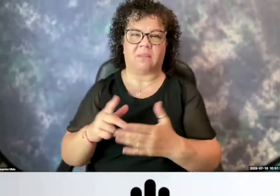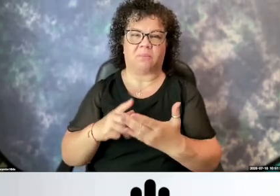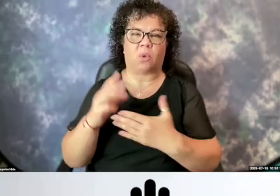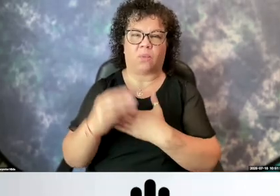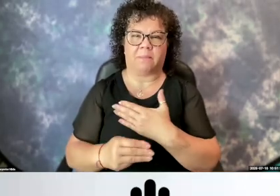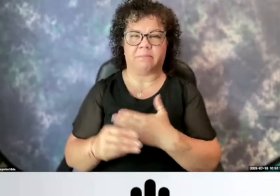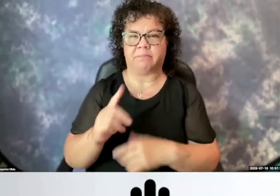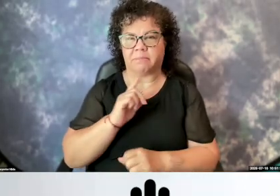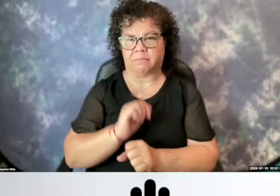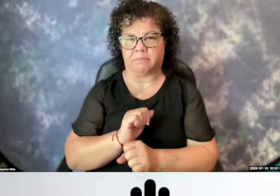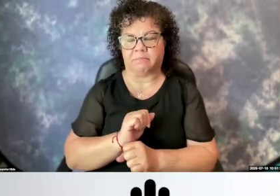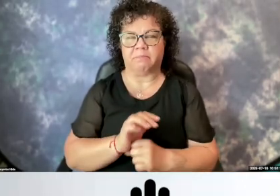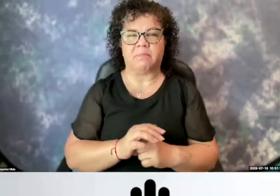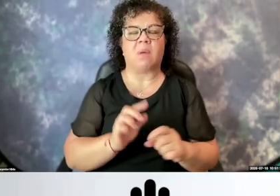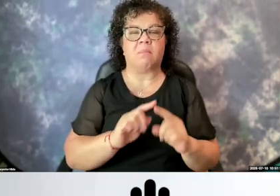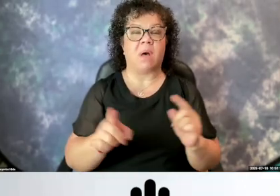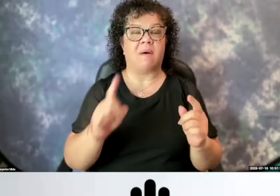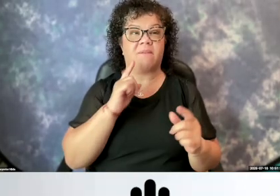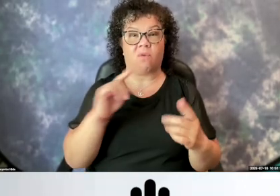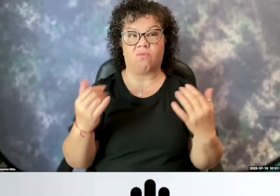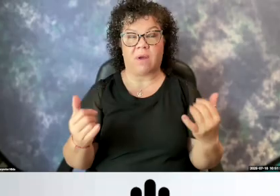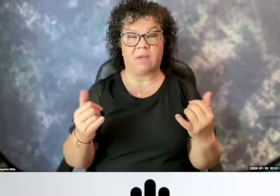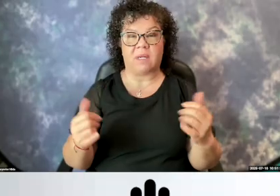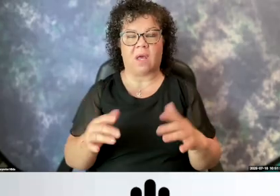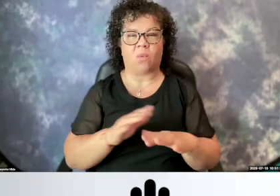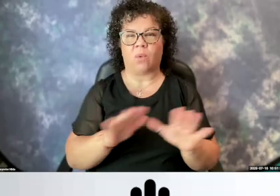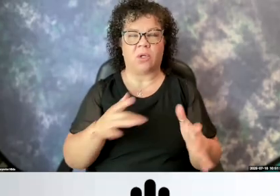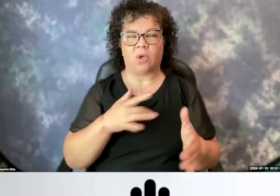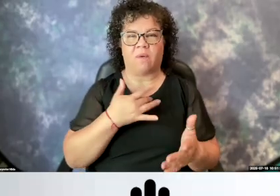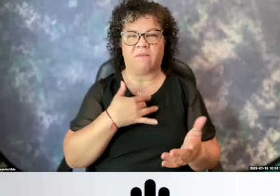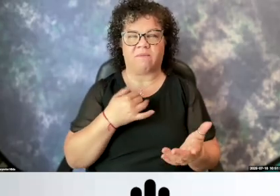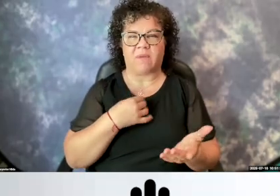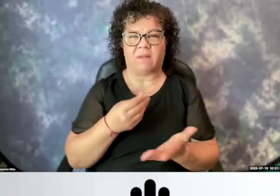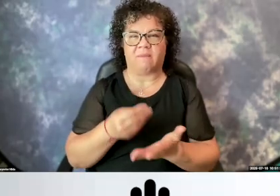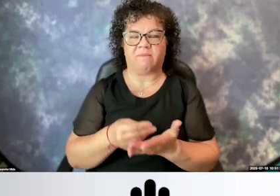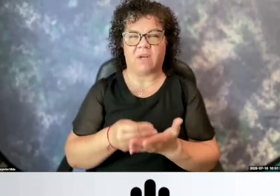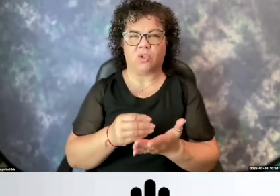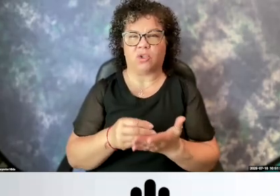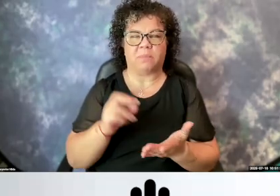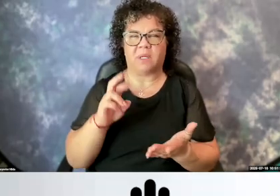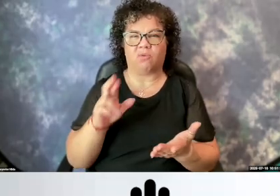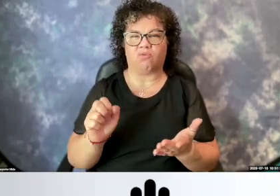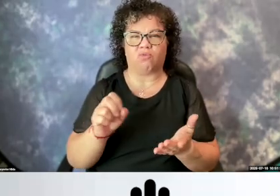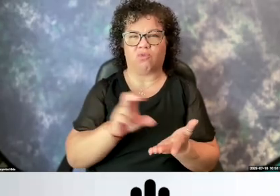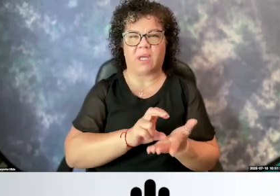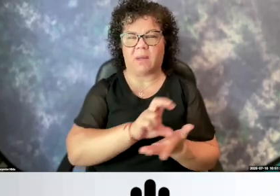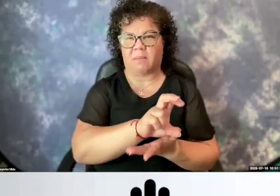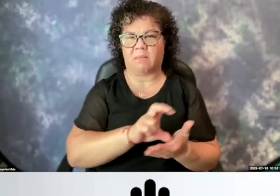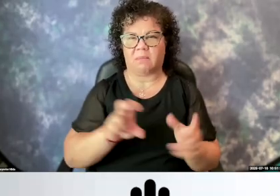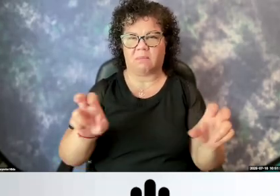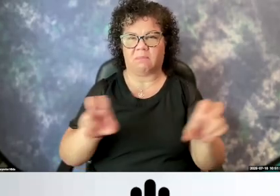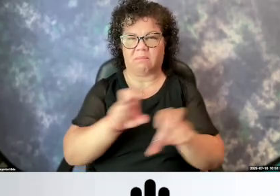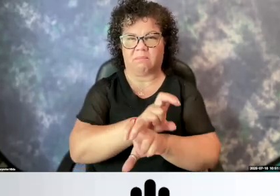status of the programs right now, we don't feel the funds should be reallocated between the different programs, especially since our recent